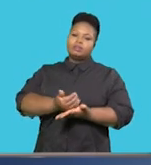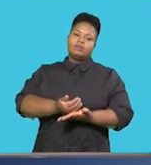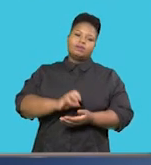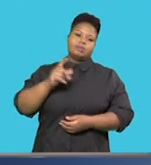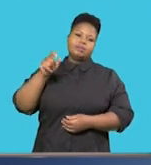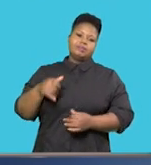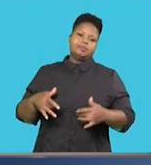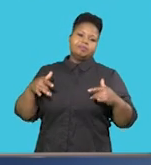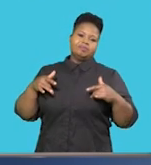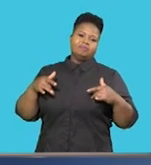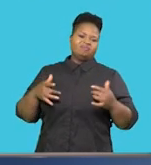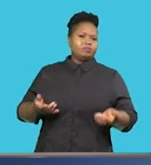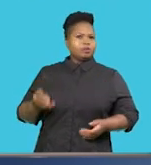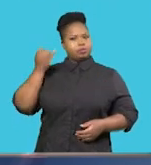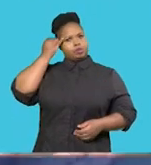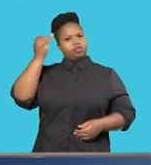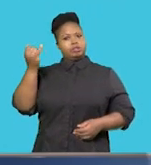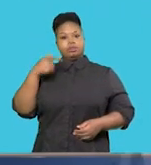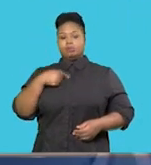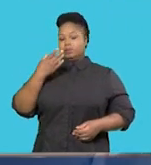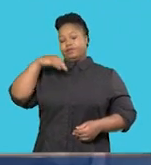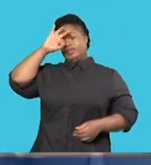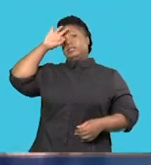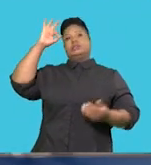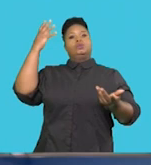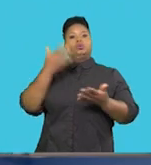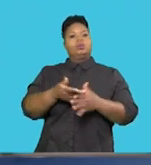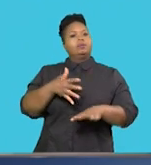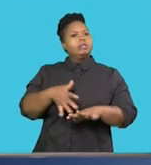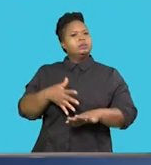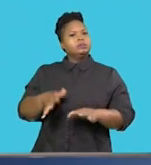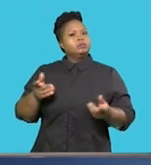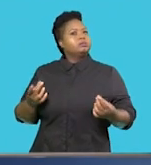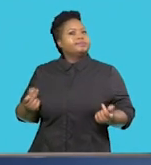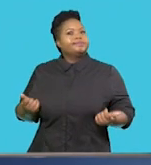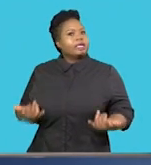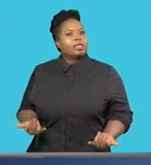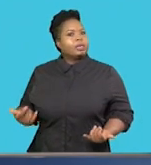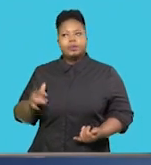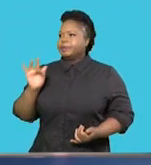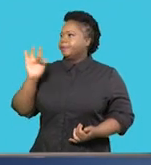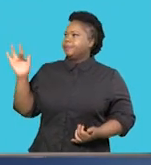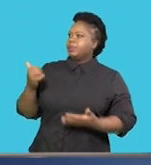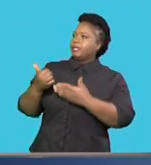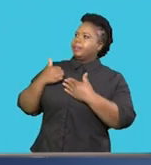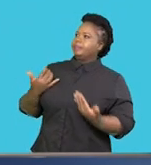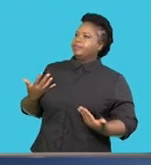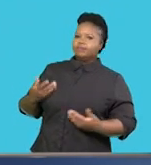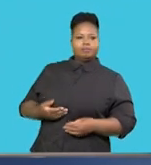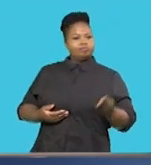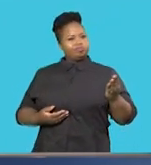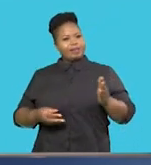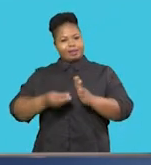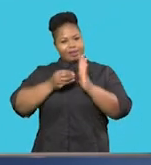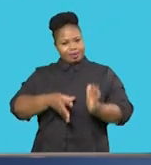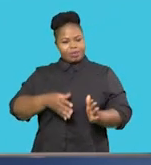somebody else's life. Imagine if I have to faint or I have to bleed at this moment and nobody wants to assist. We have these